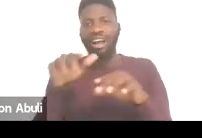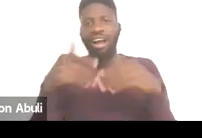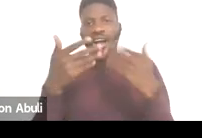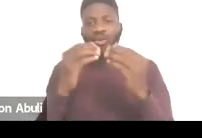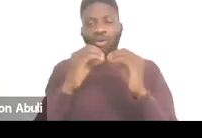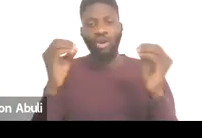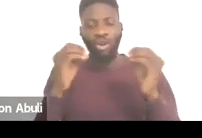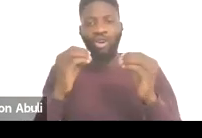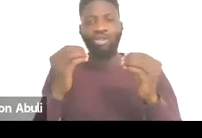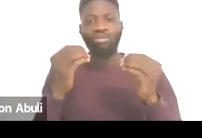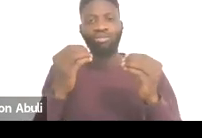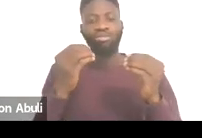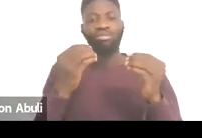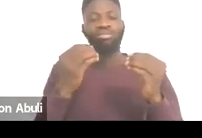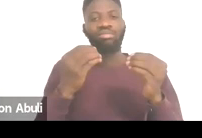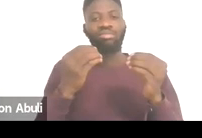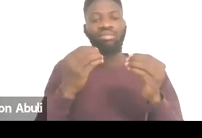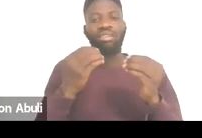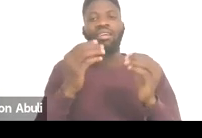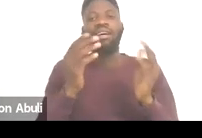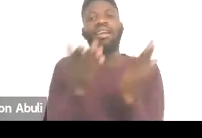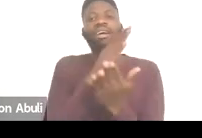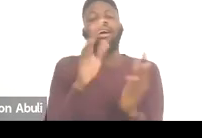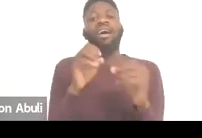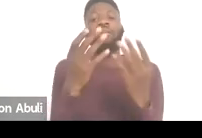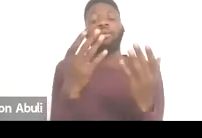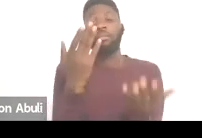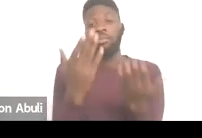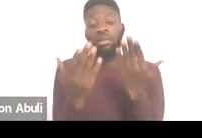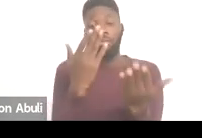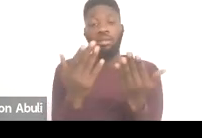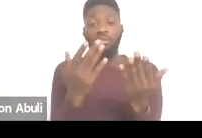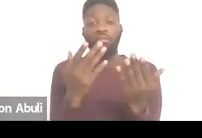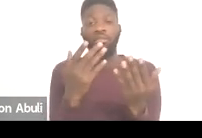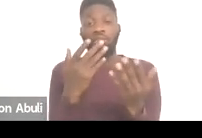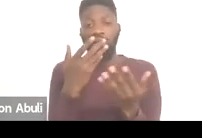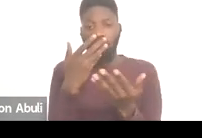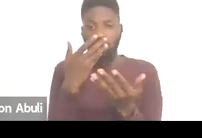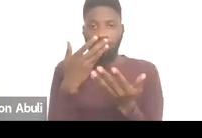Minimum number of pages. I think we can first, and then we can answer the last one, which is when